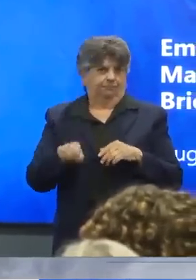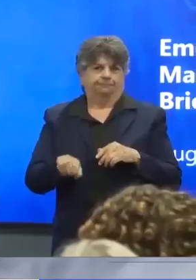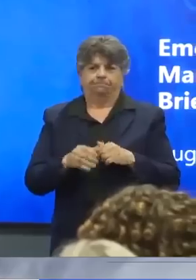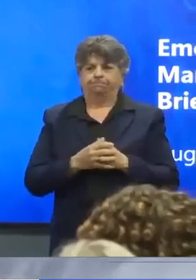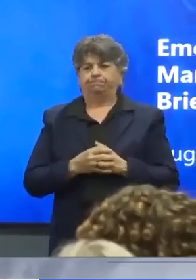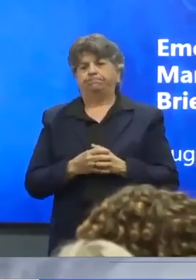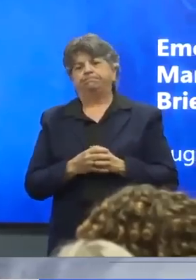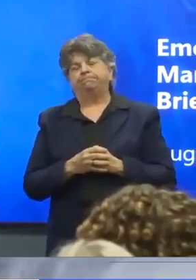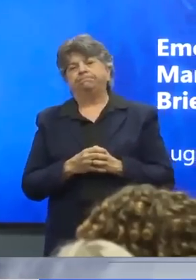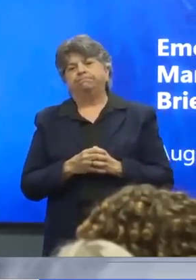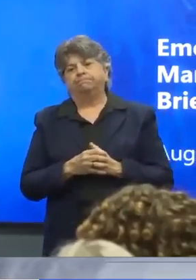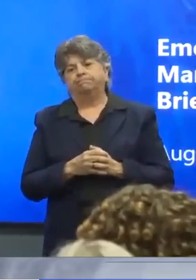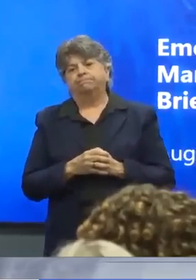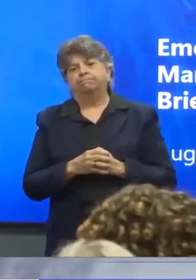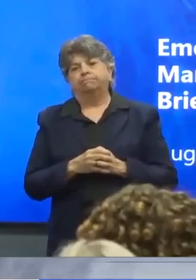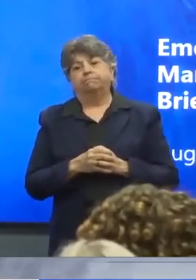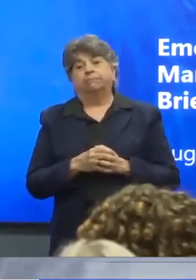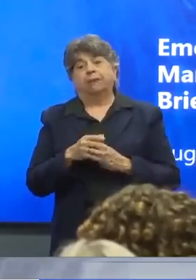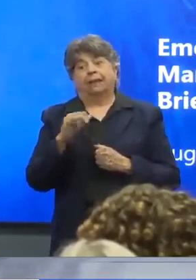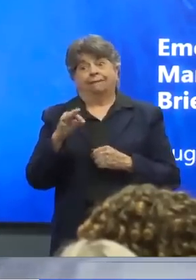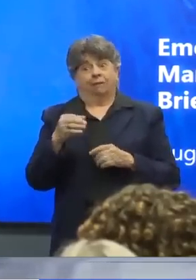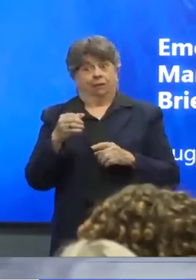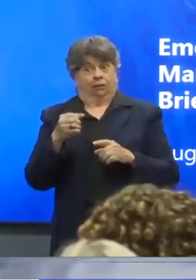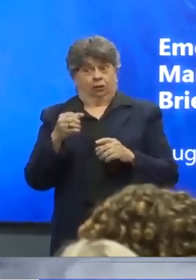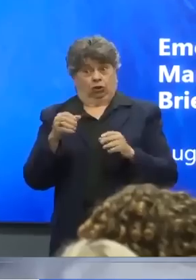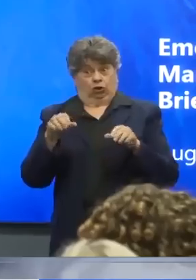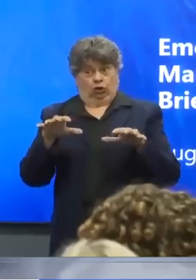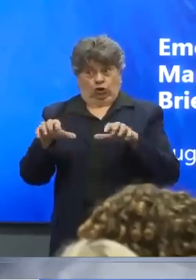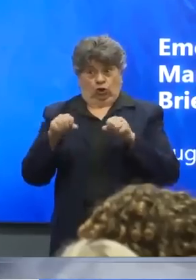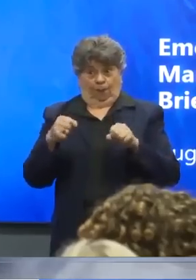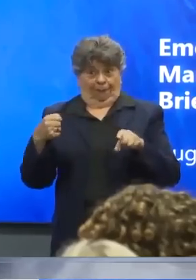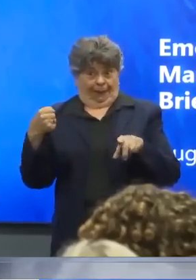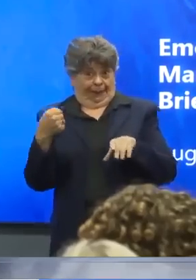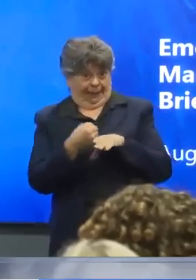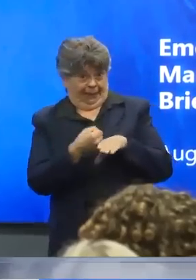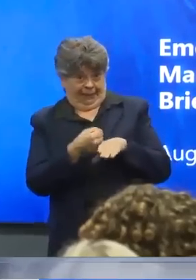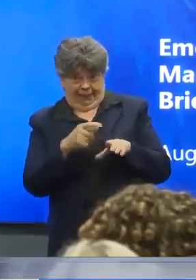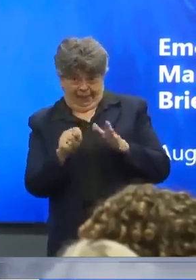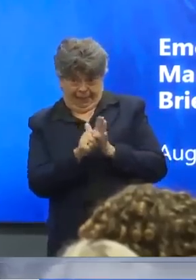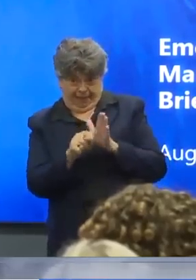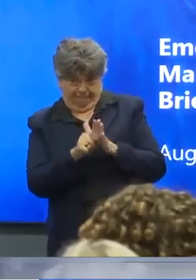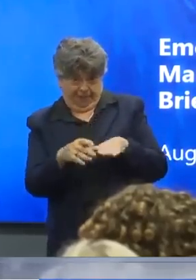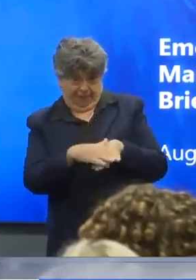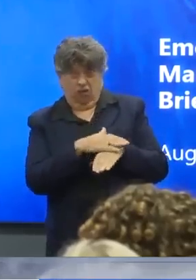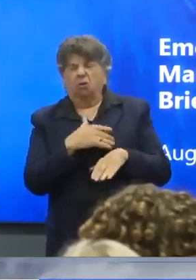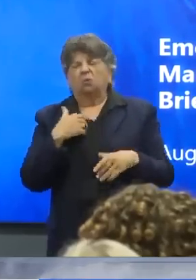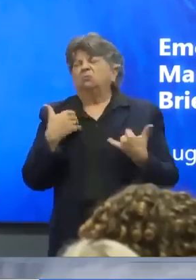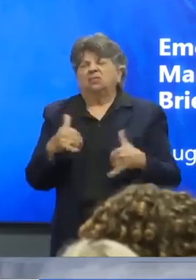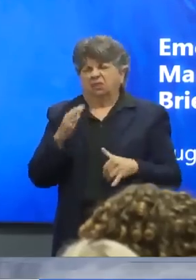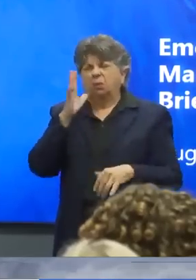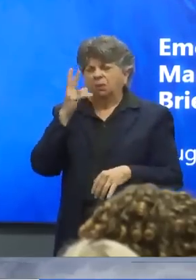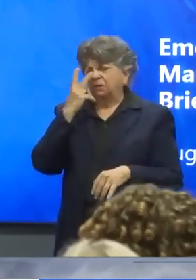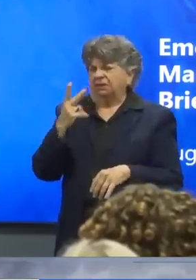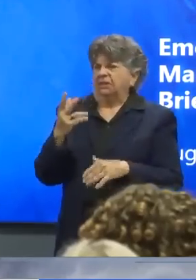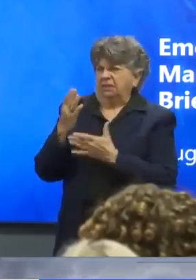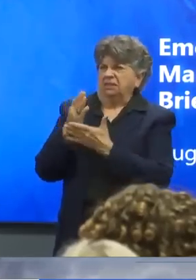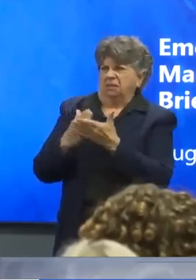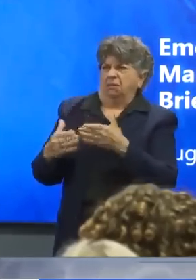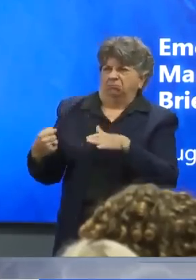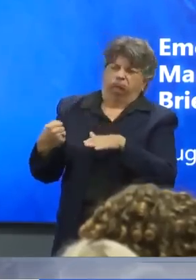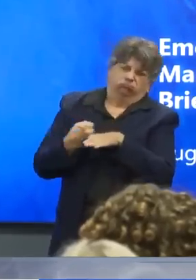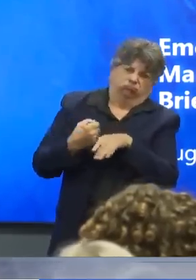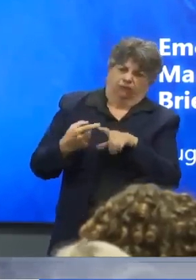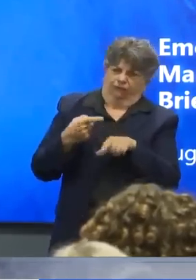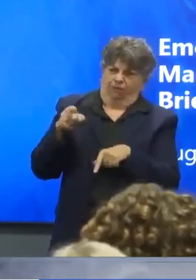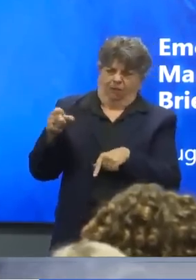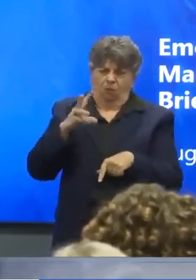the coast here in the Tampa Bay area, you're still going to see significant impacts from the surge. So heed that warning. When you're